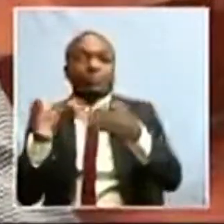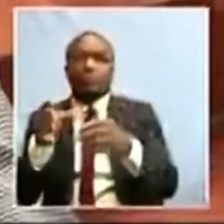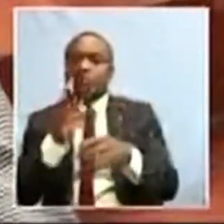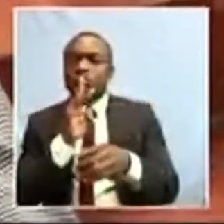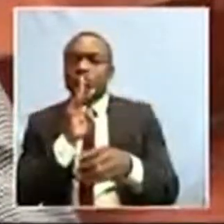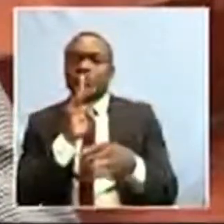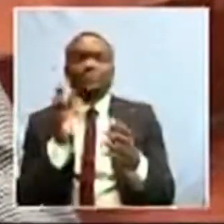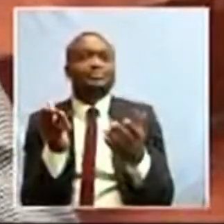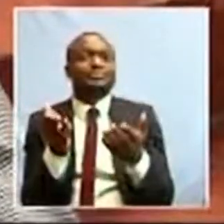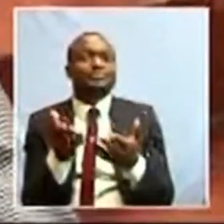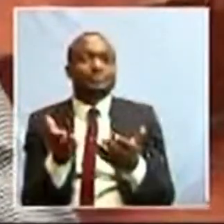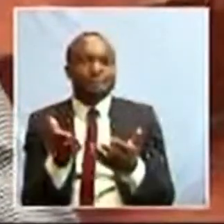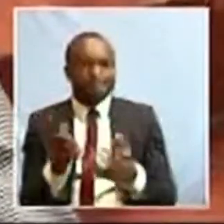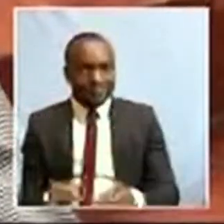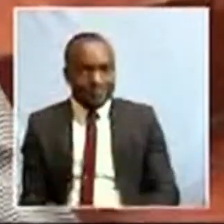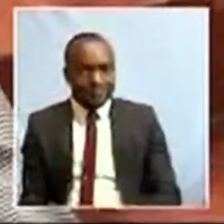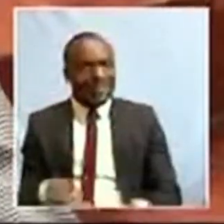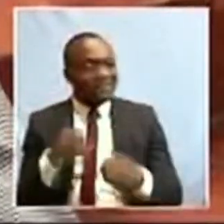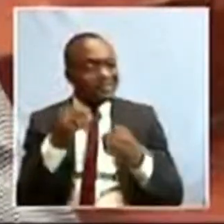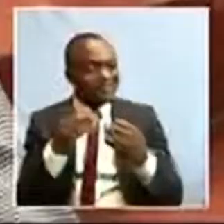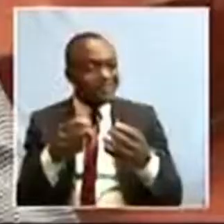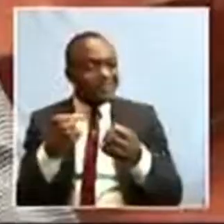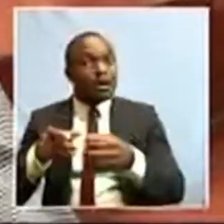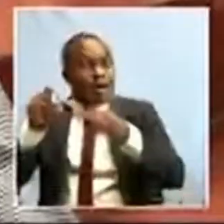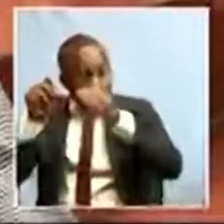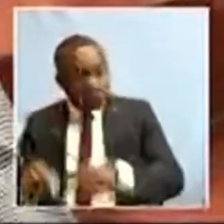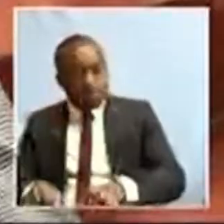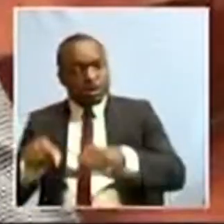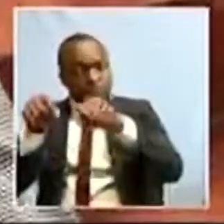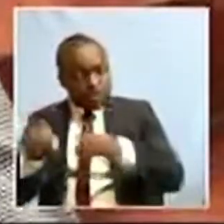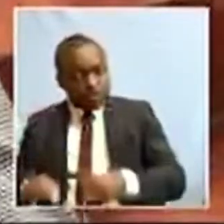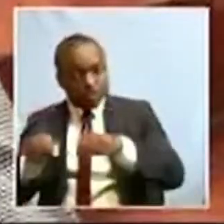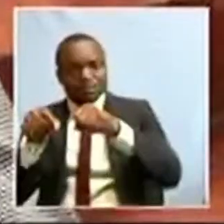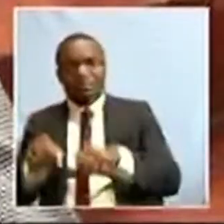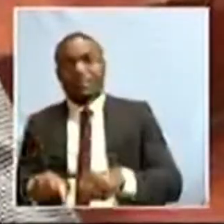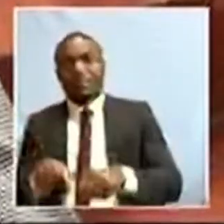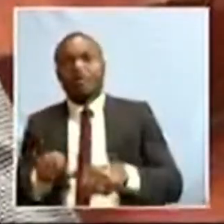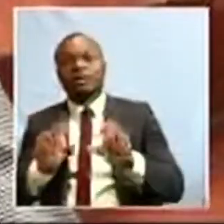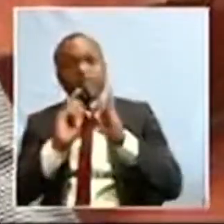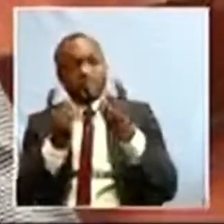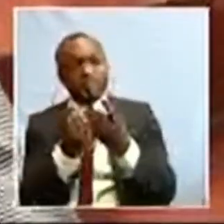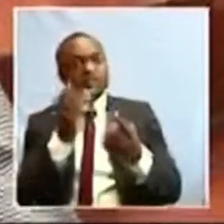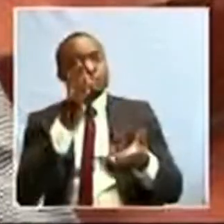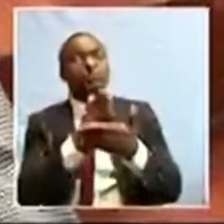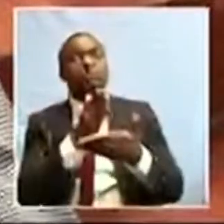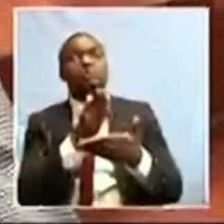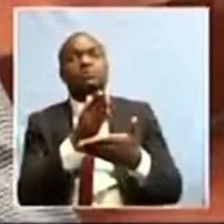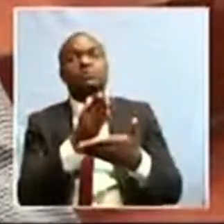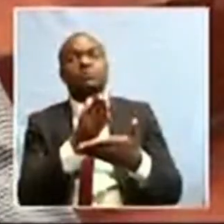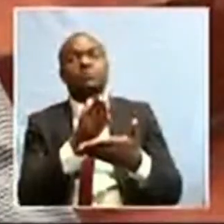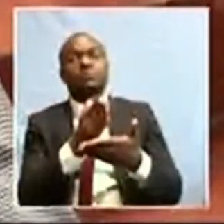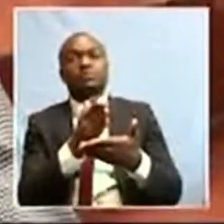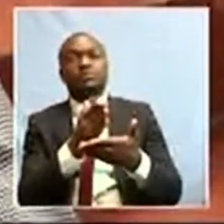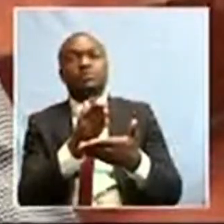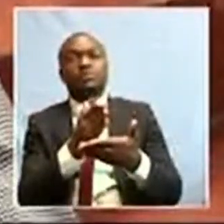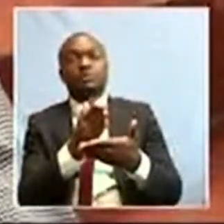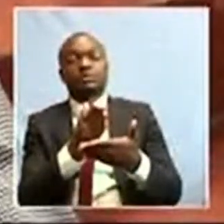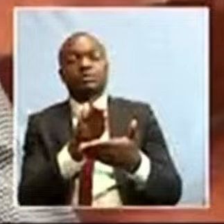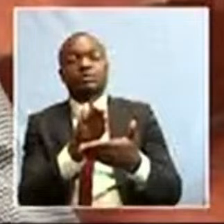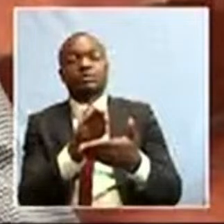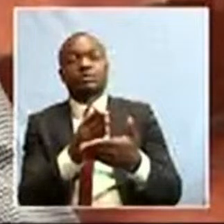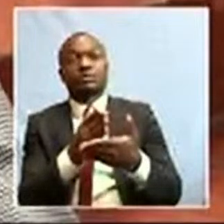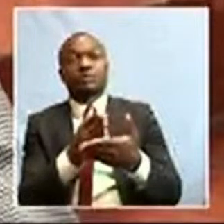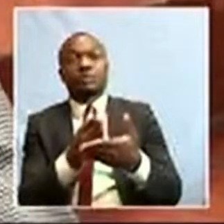water, and most of the hand pumps in the district had actually stopped functioning. And when we